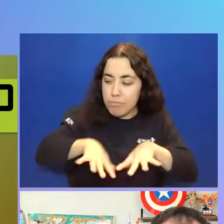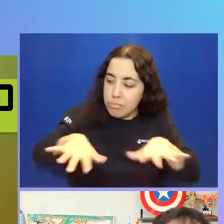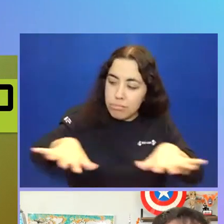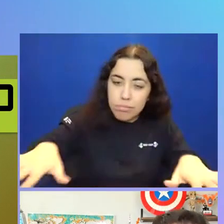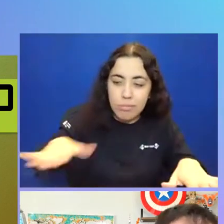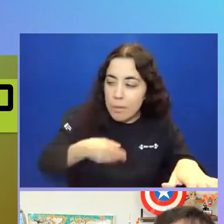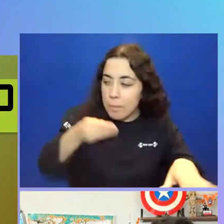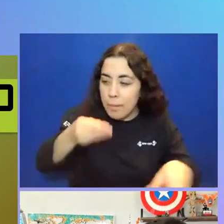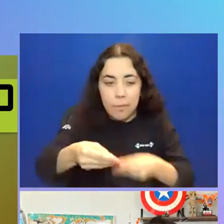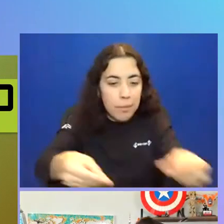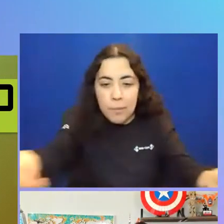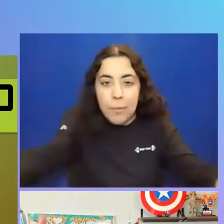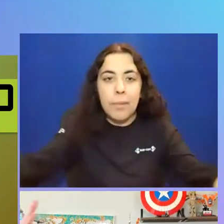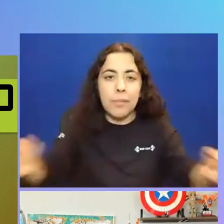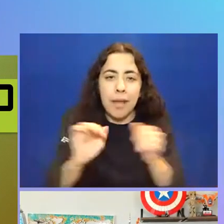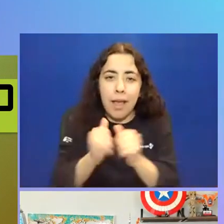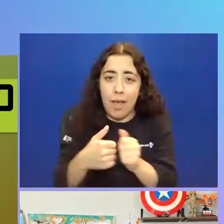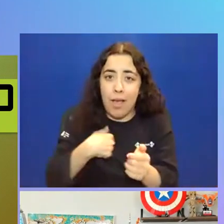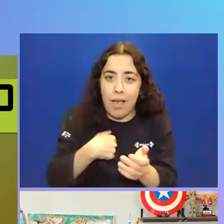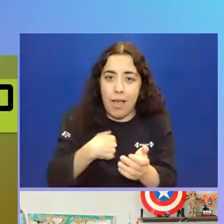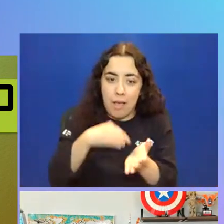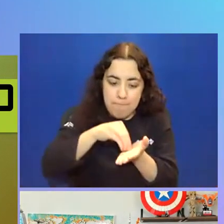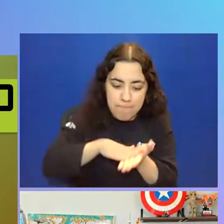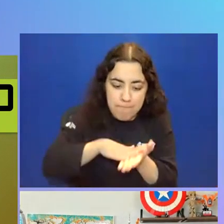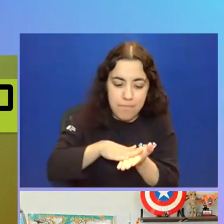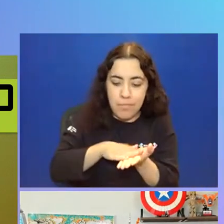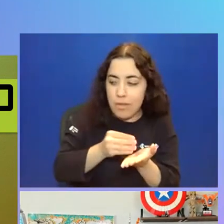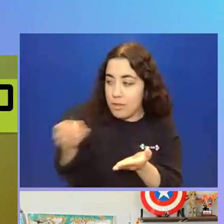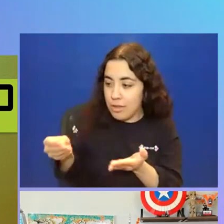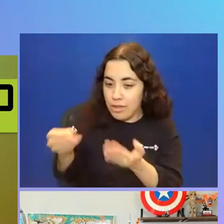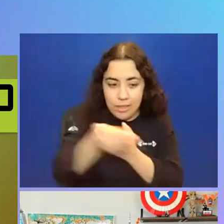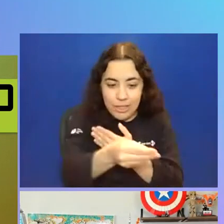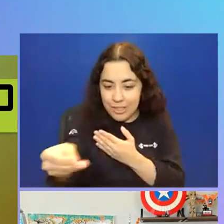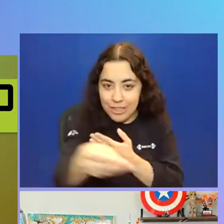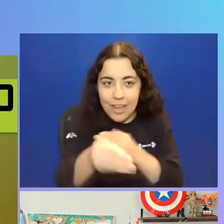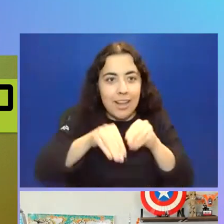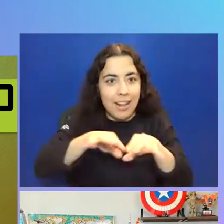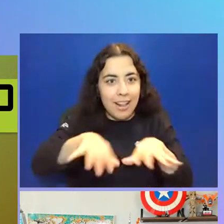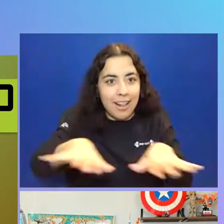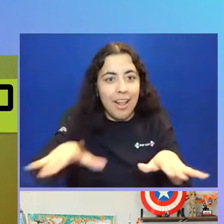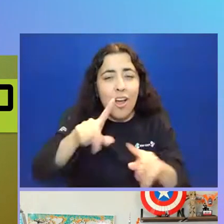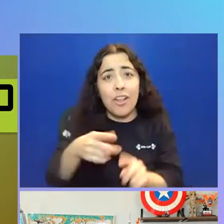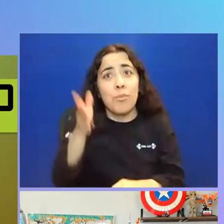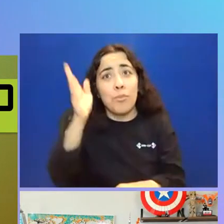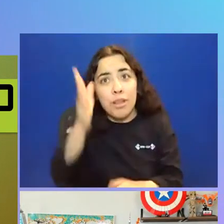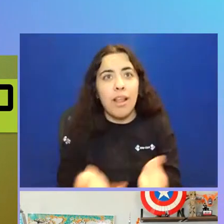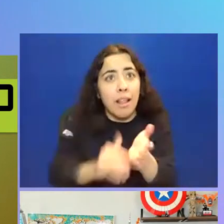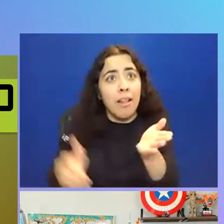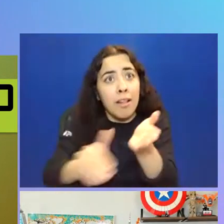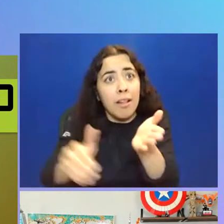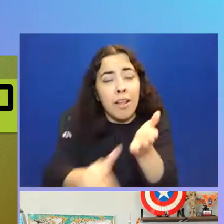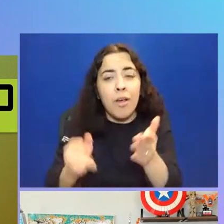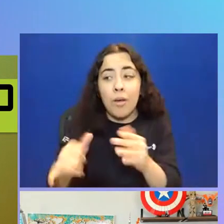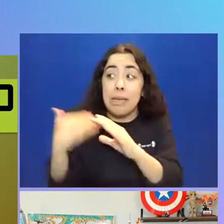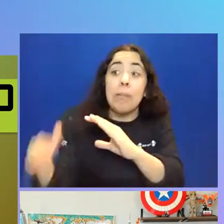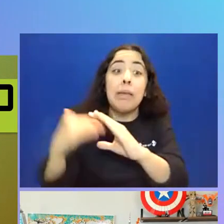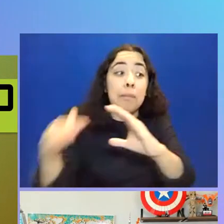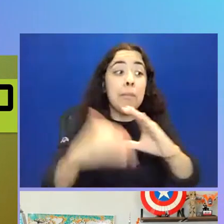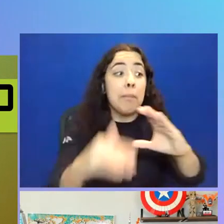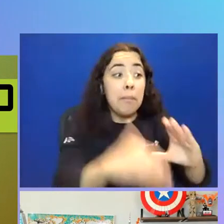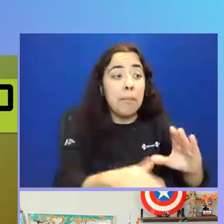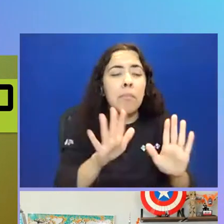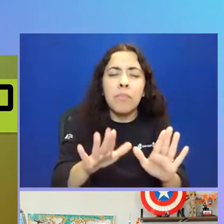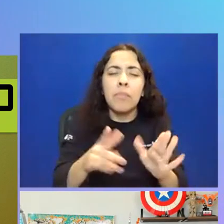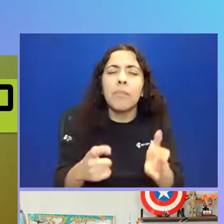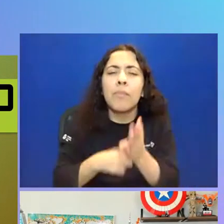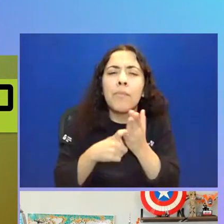out there into the hands of people, so that you can only do so many all hands, you can only present so many times, you can only send so many emails, right? So you have to really build